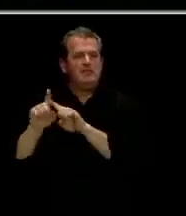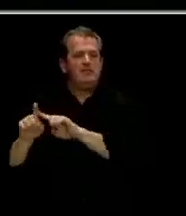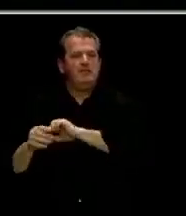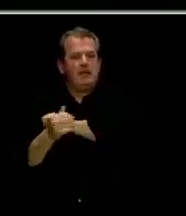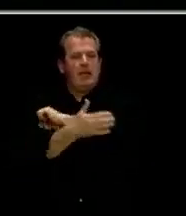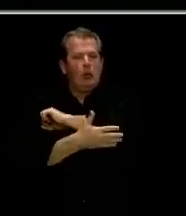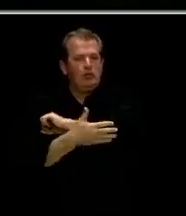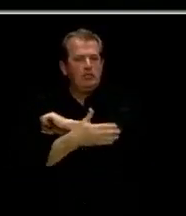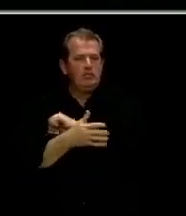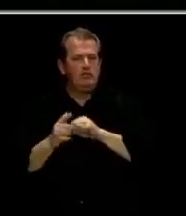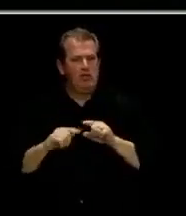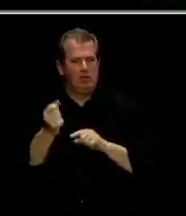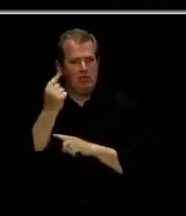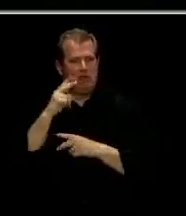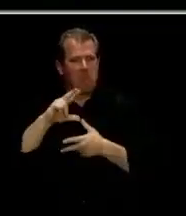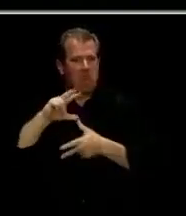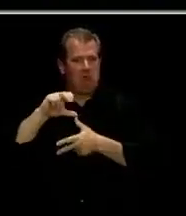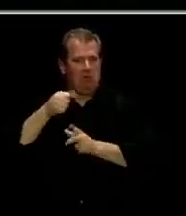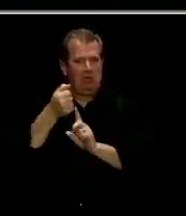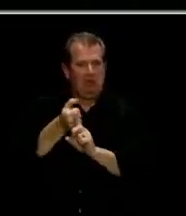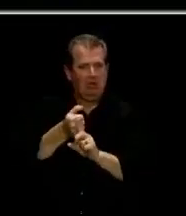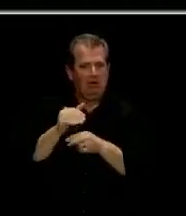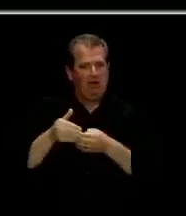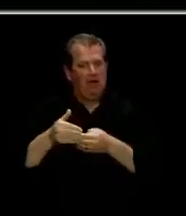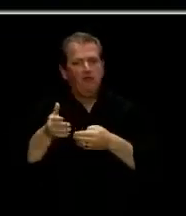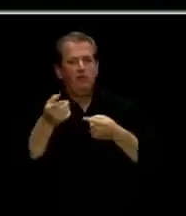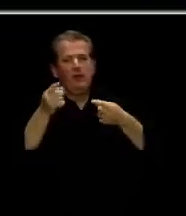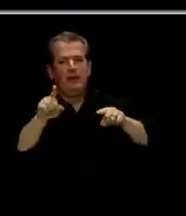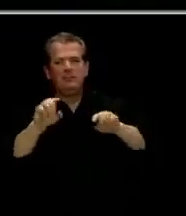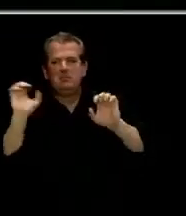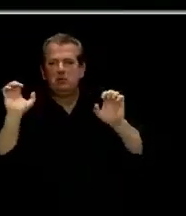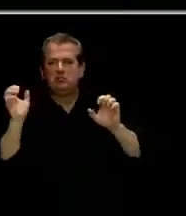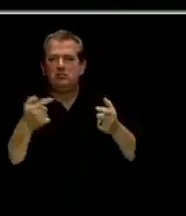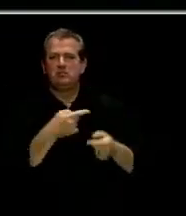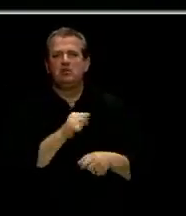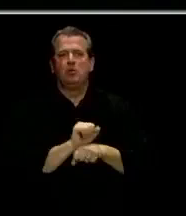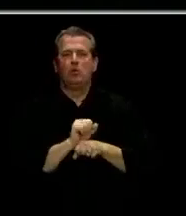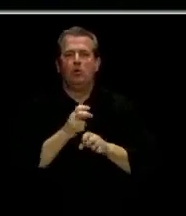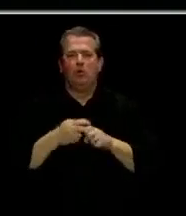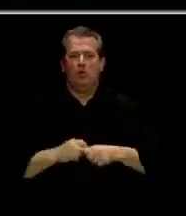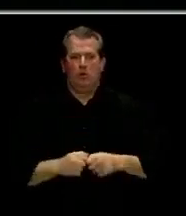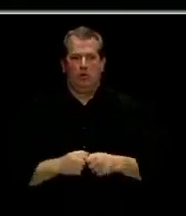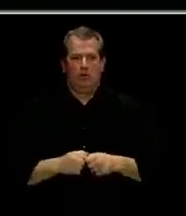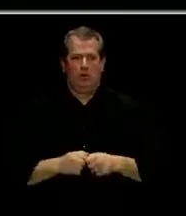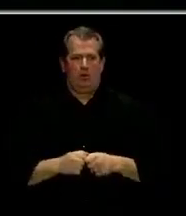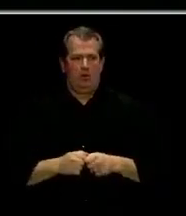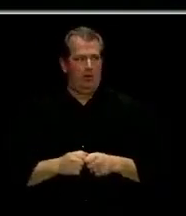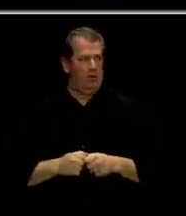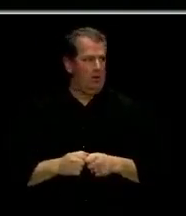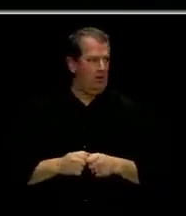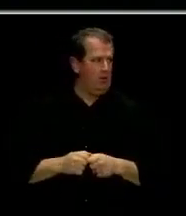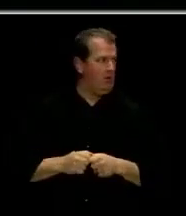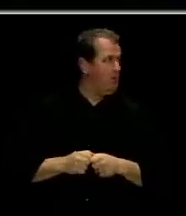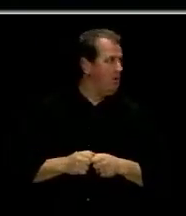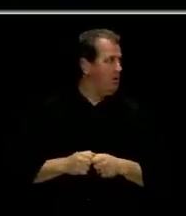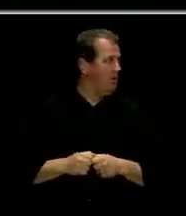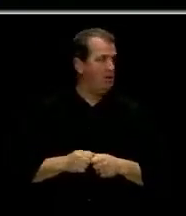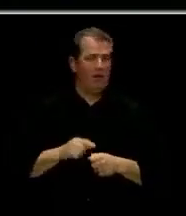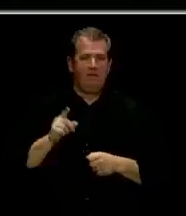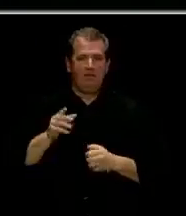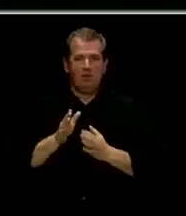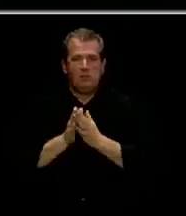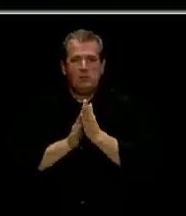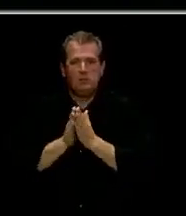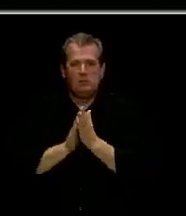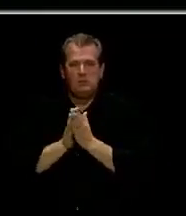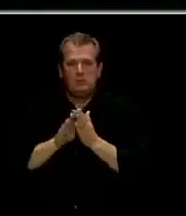especially after hurricanes or other emergencies. And the compassion, the commitment